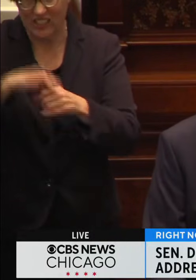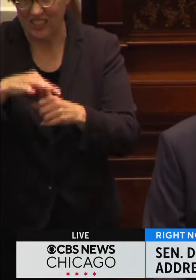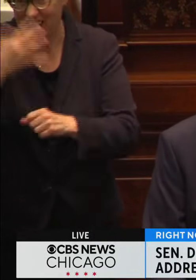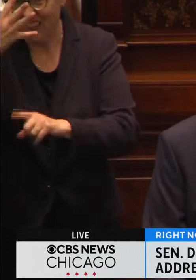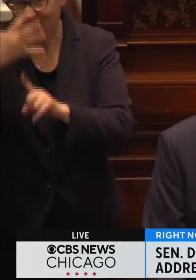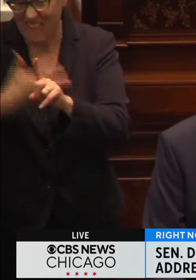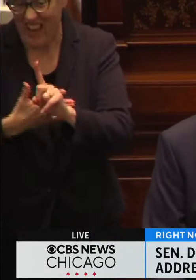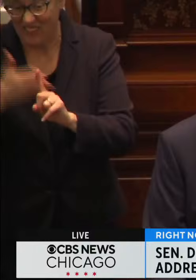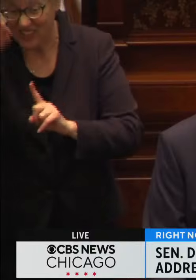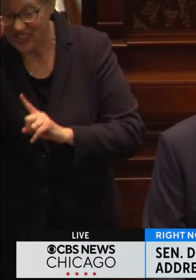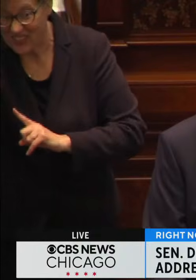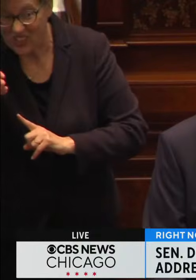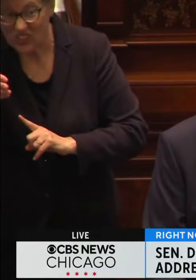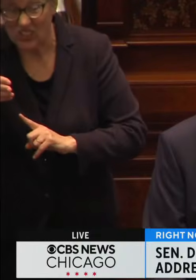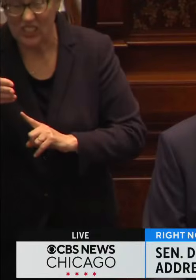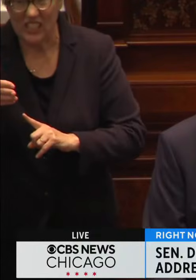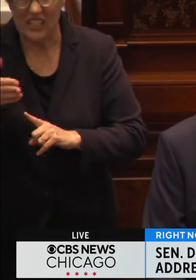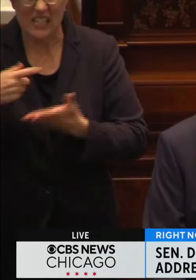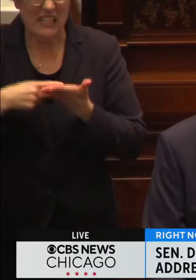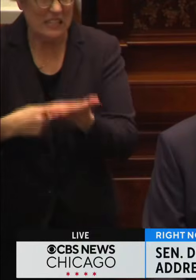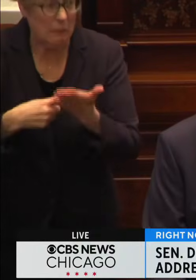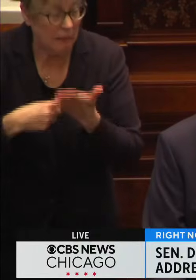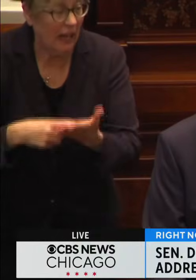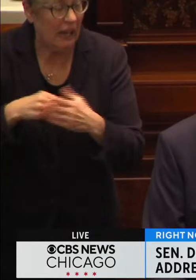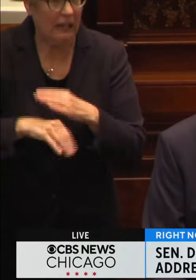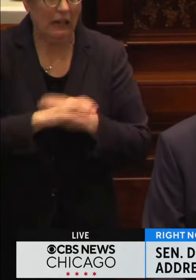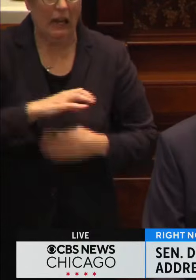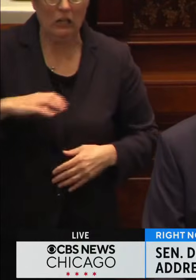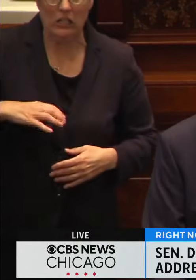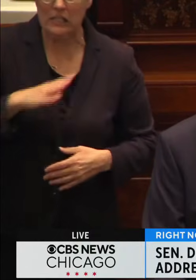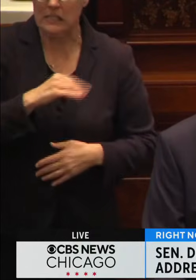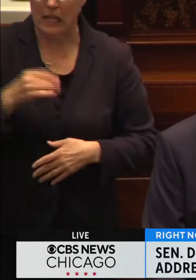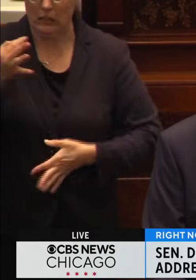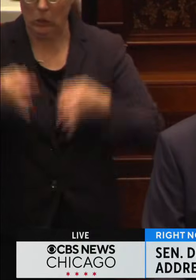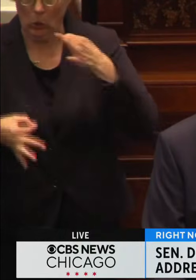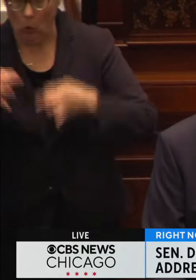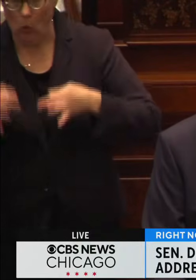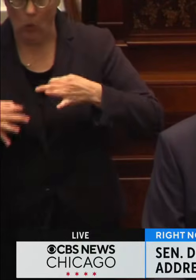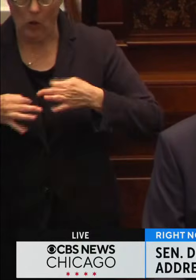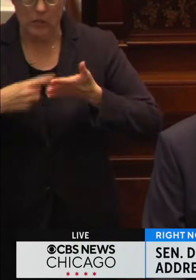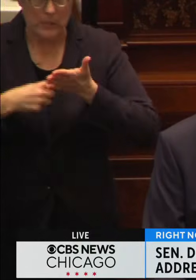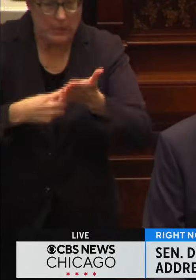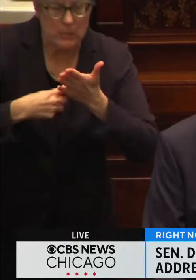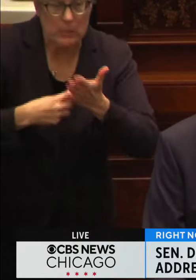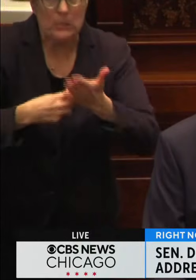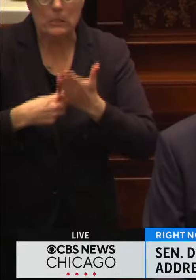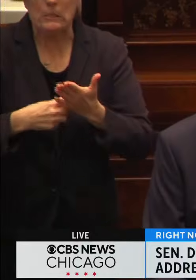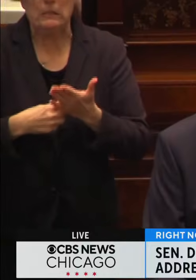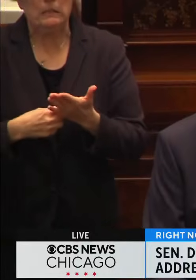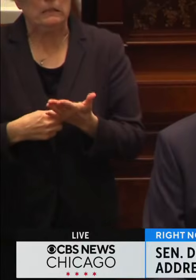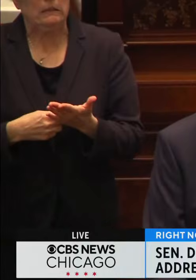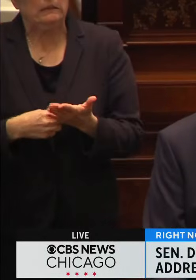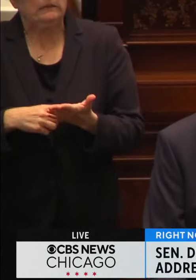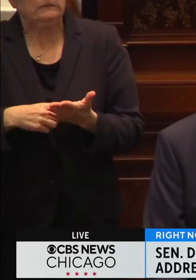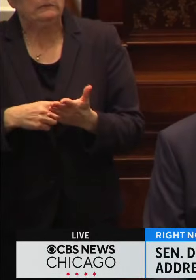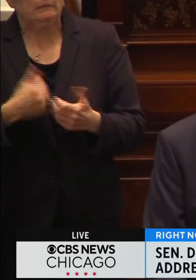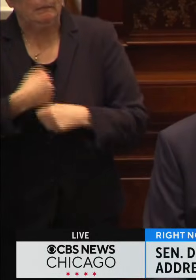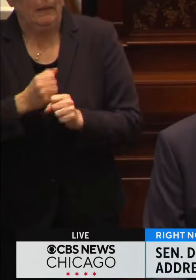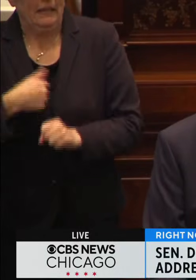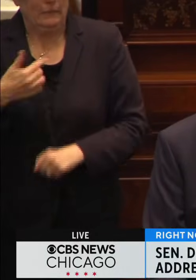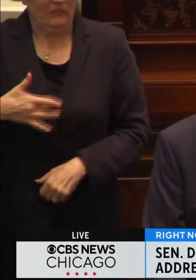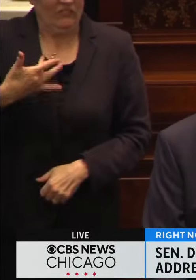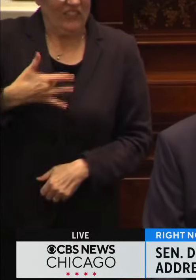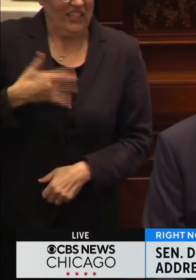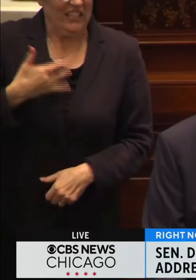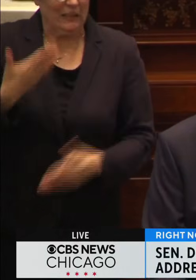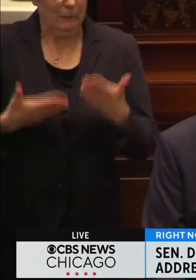Congress and contests in our courts indicate this next election may be challenged in ways we have never seen